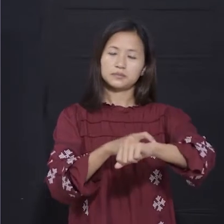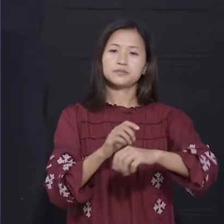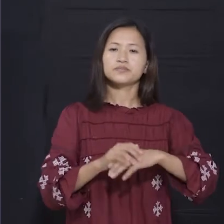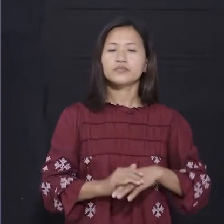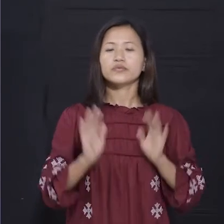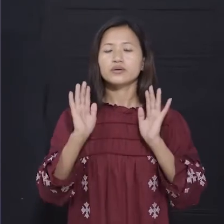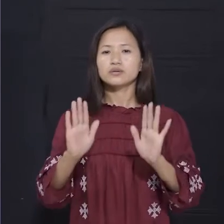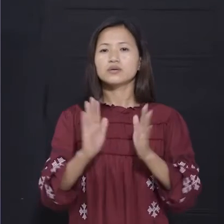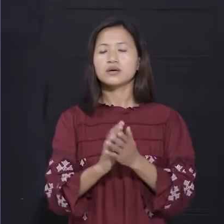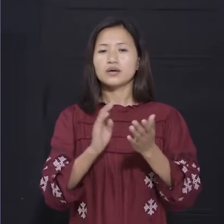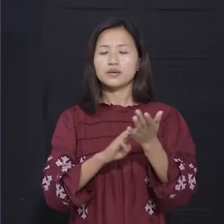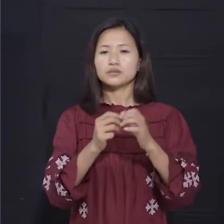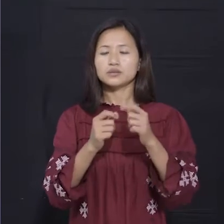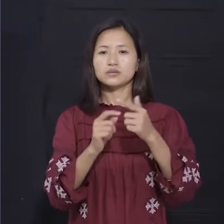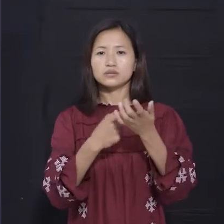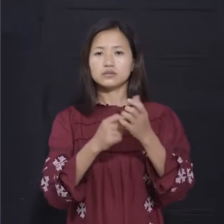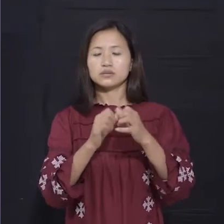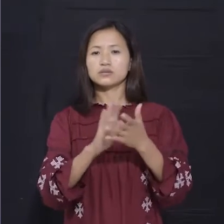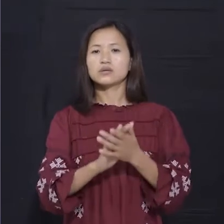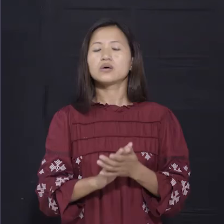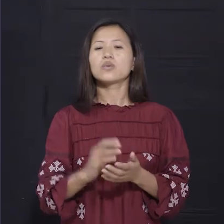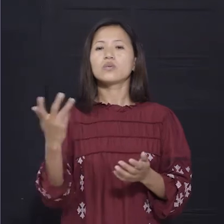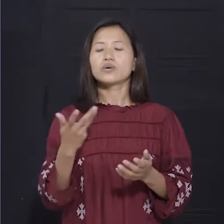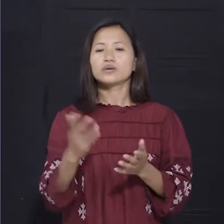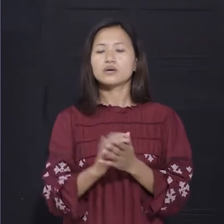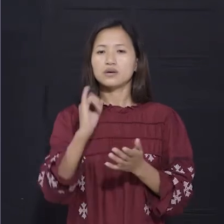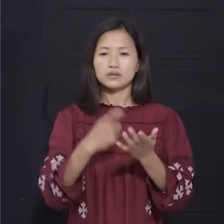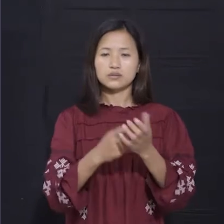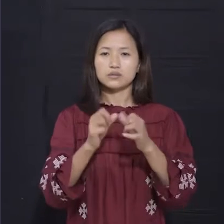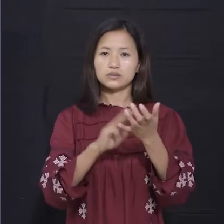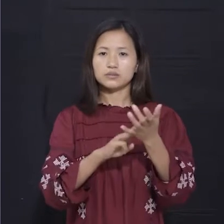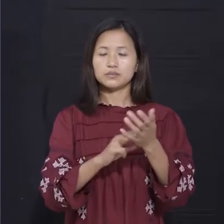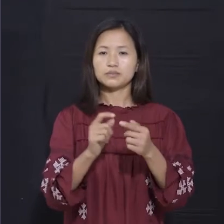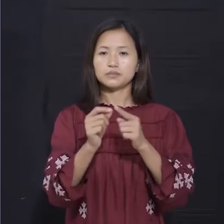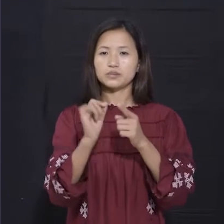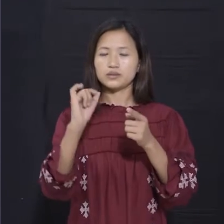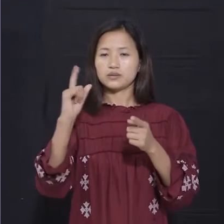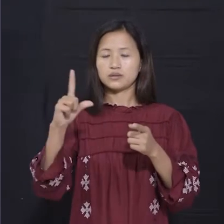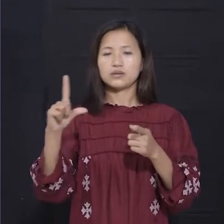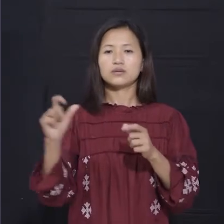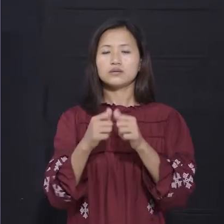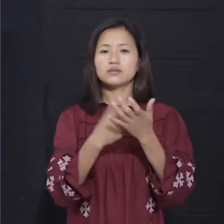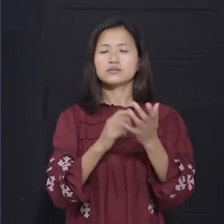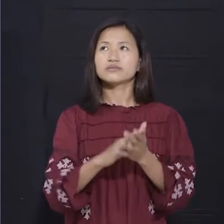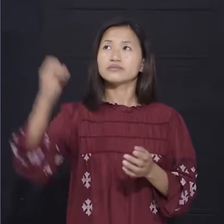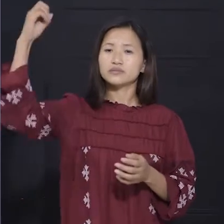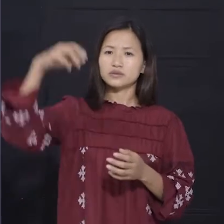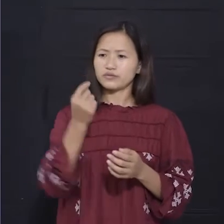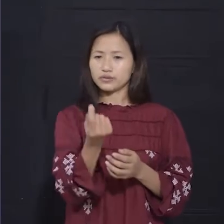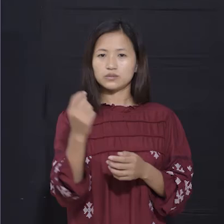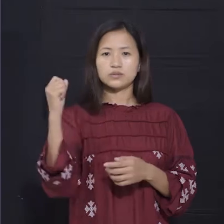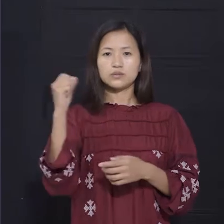had metallurgy, where the iron pillar, all right? Nowadays, if you keep the iron under the sun for even few